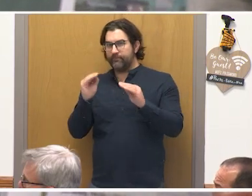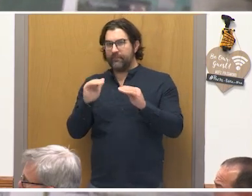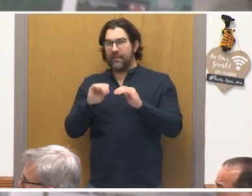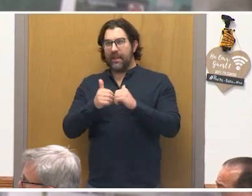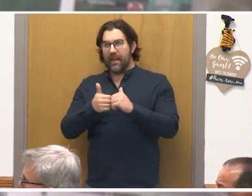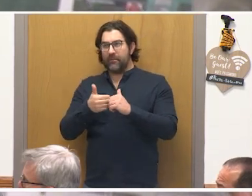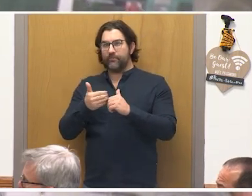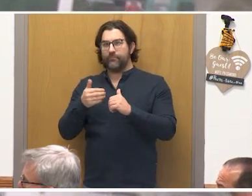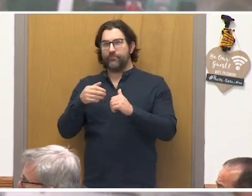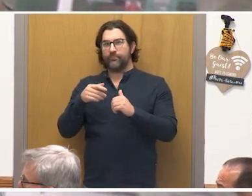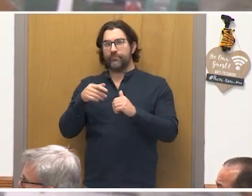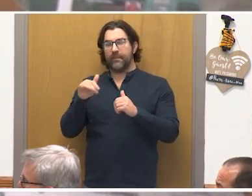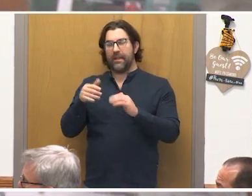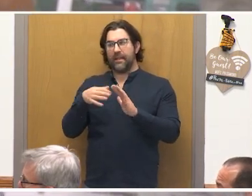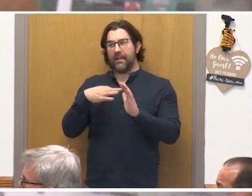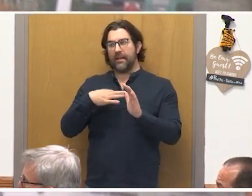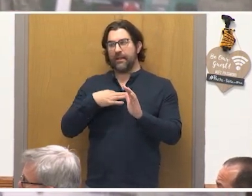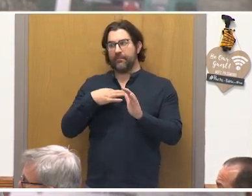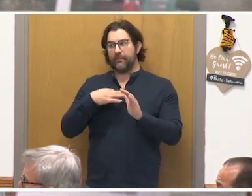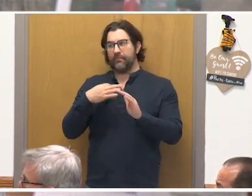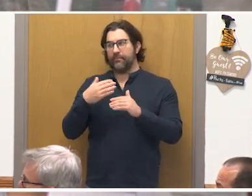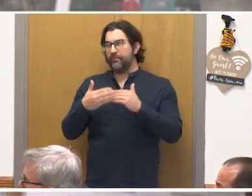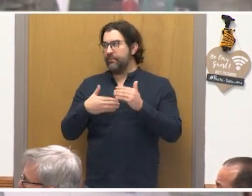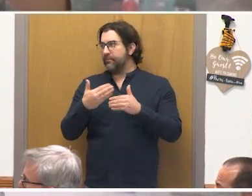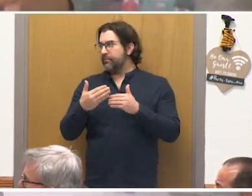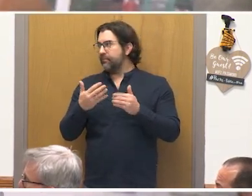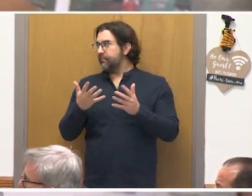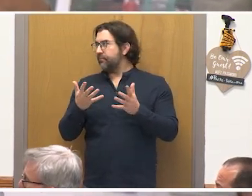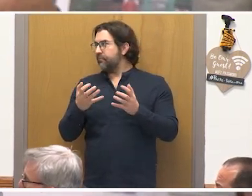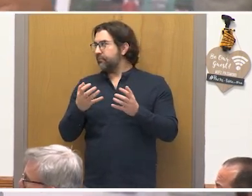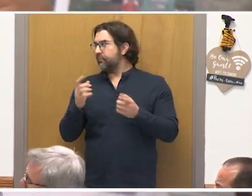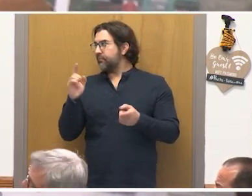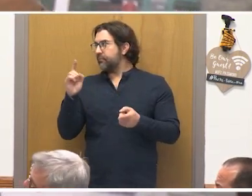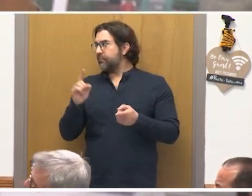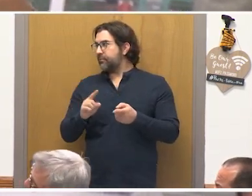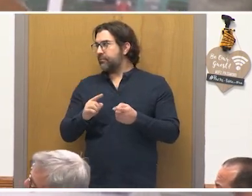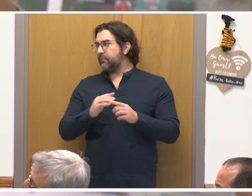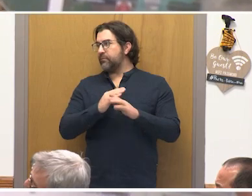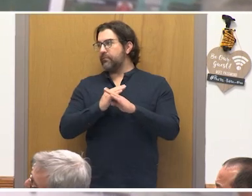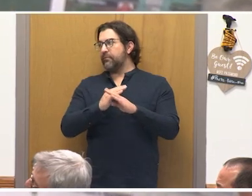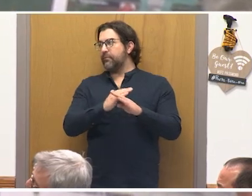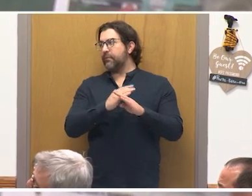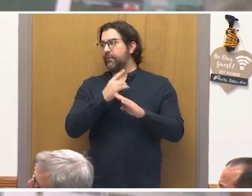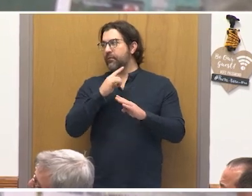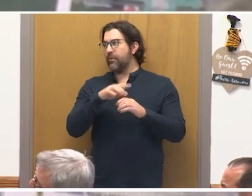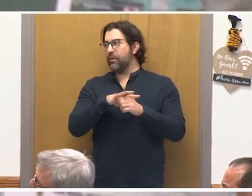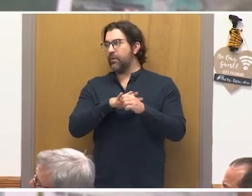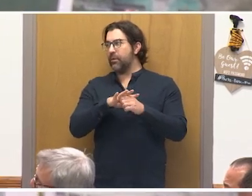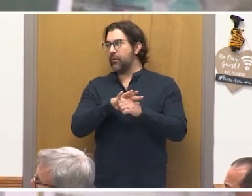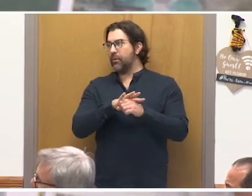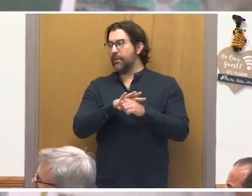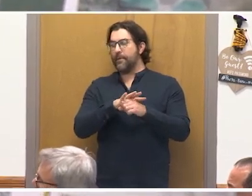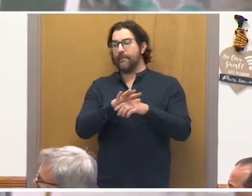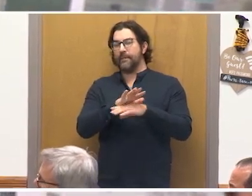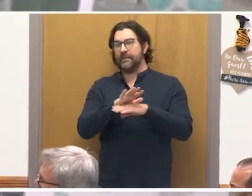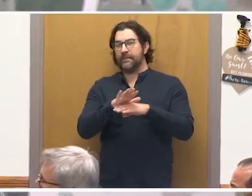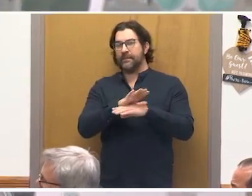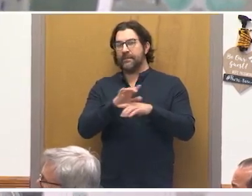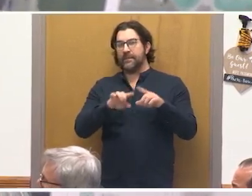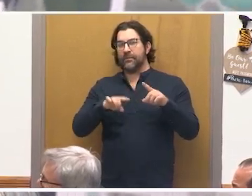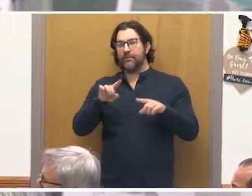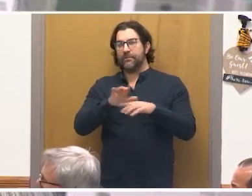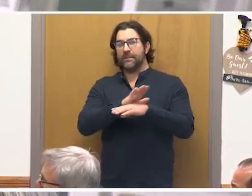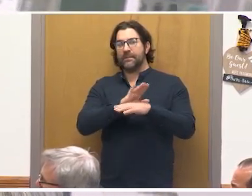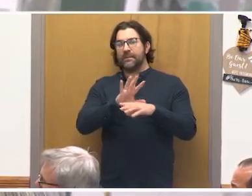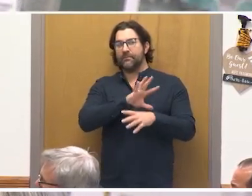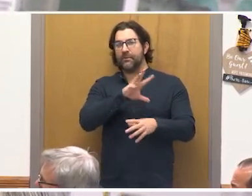through the procurement application process at the city, because we really want to reduce the barriers for local businesses and diverse businesses to participate in